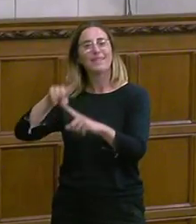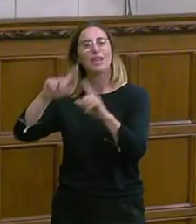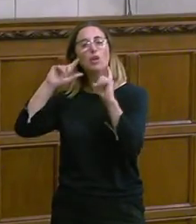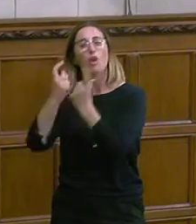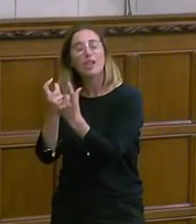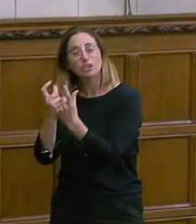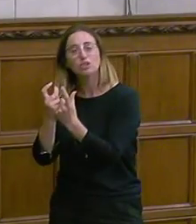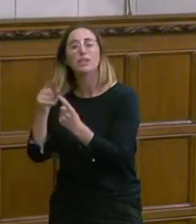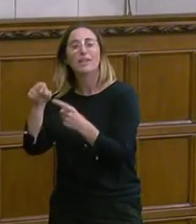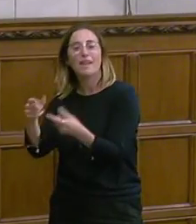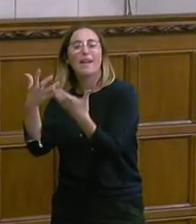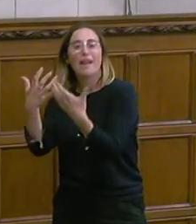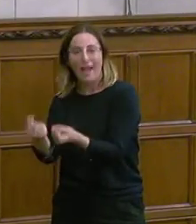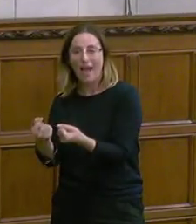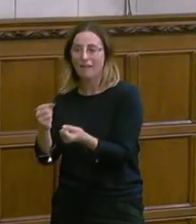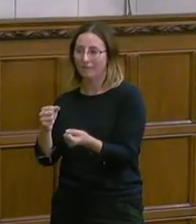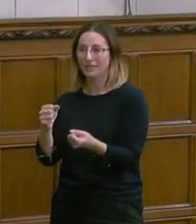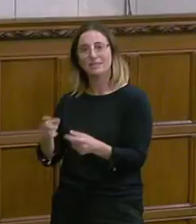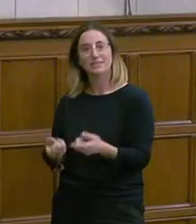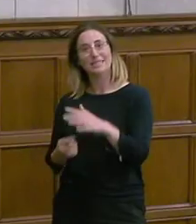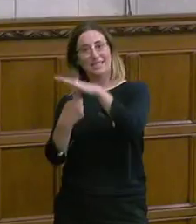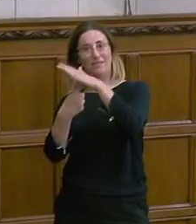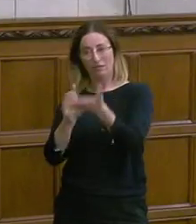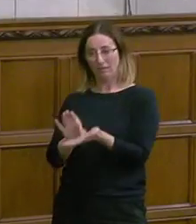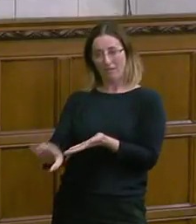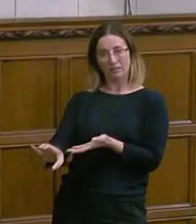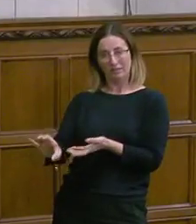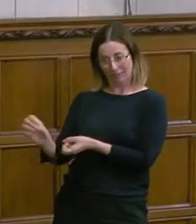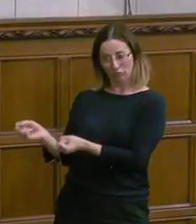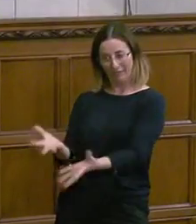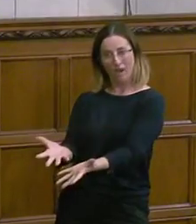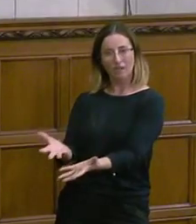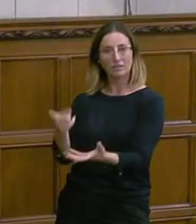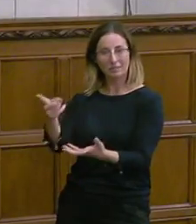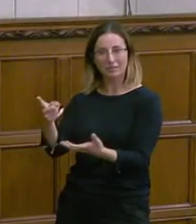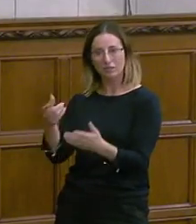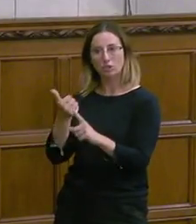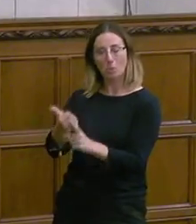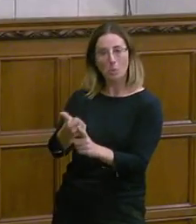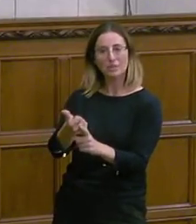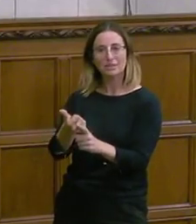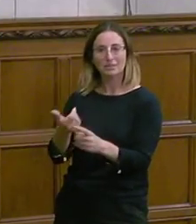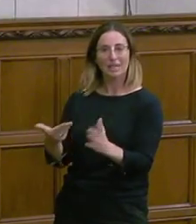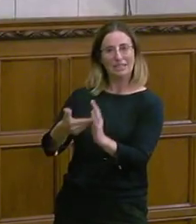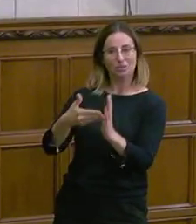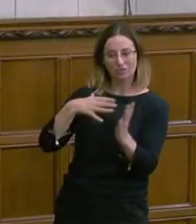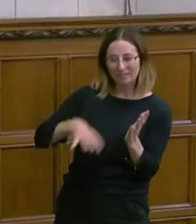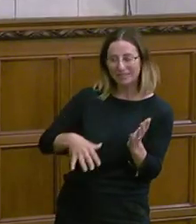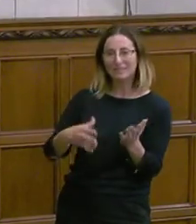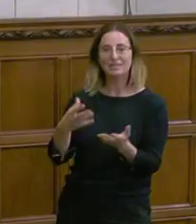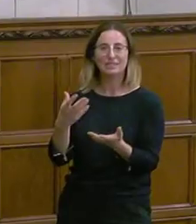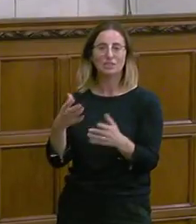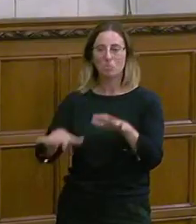also receive disadvantaged funding, which provides funds to support students with additional needs, including moderate learning difficulties and